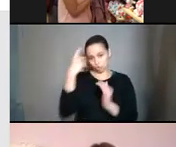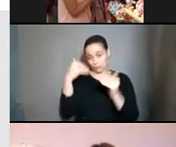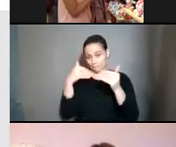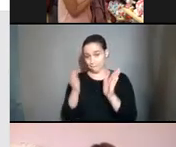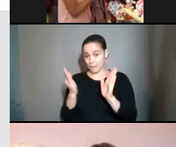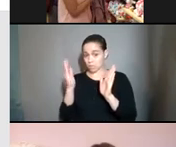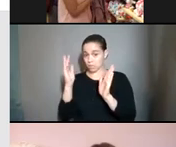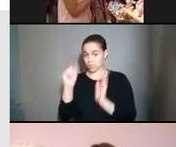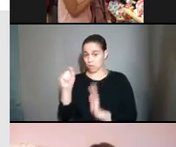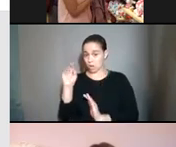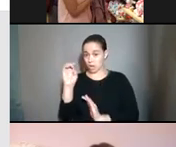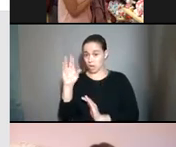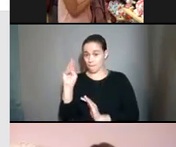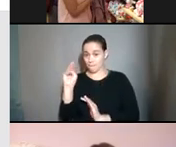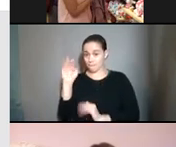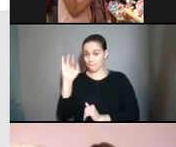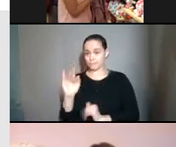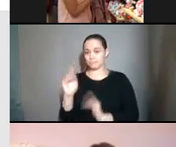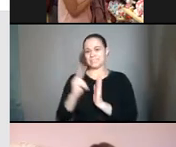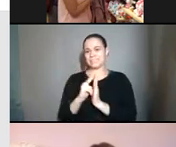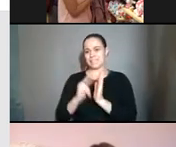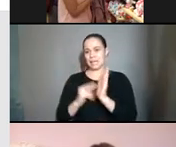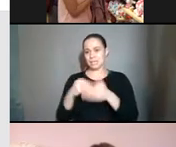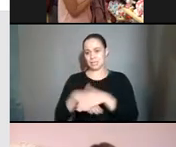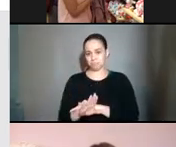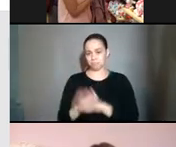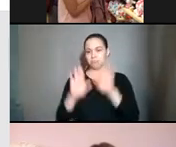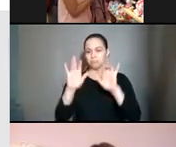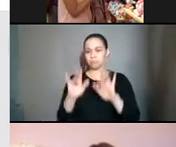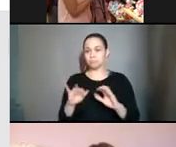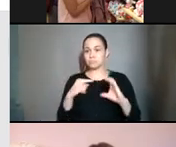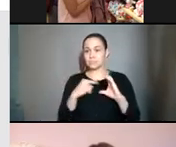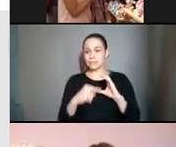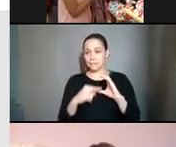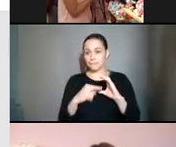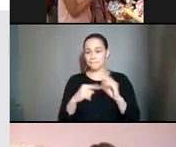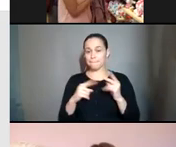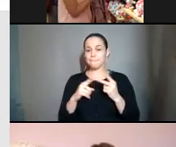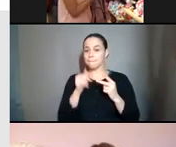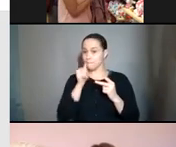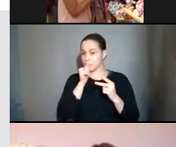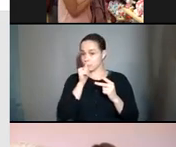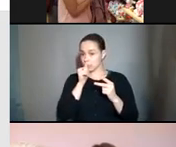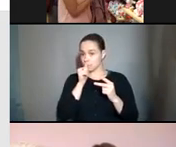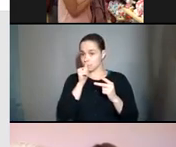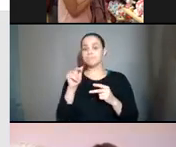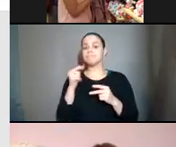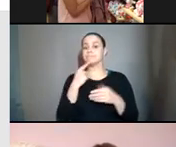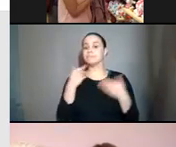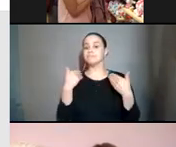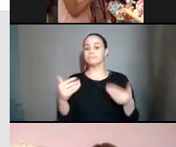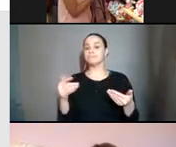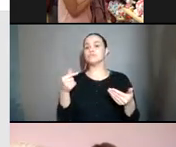In. Then I entered my email address and password and click Login.